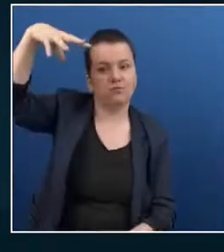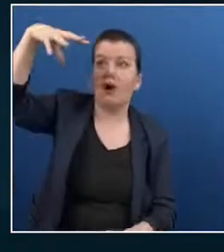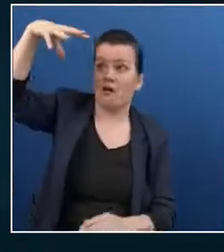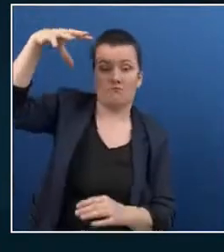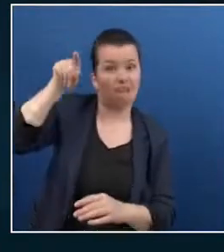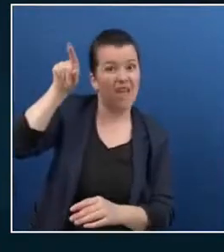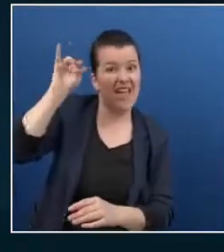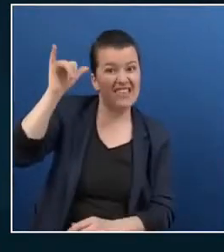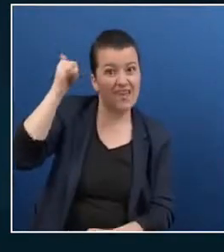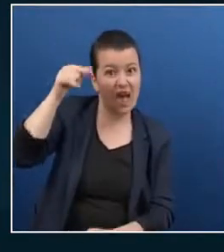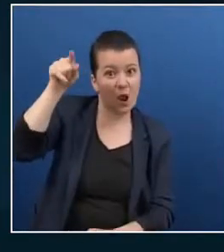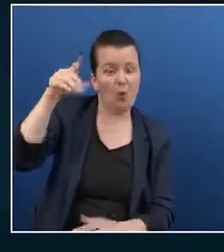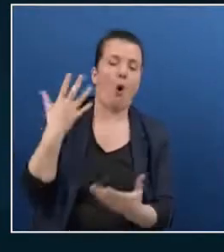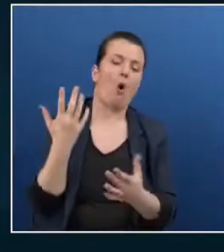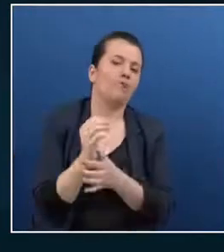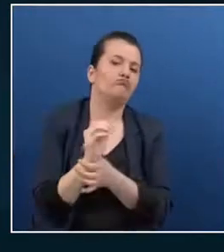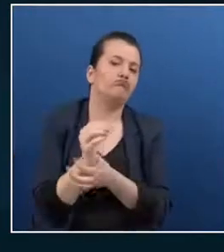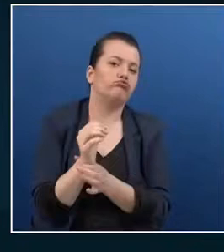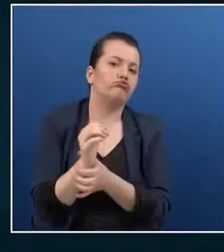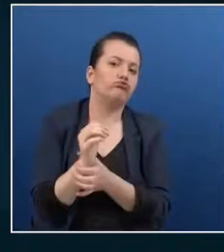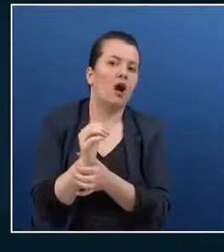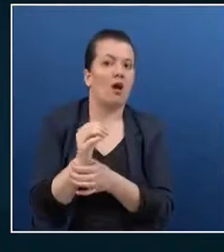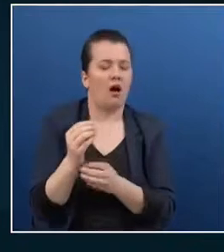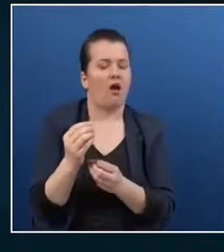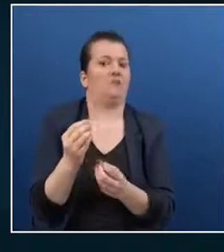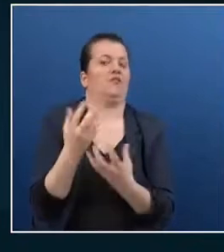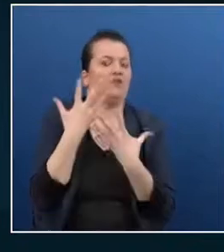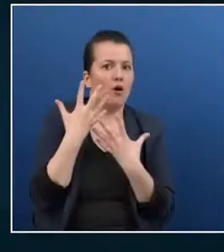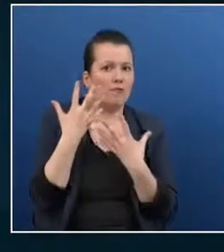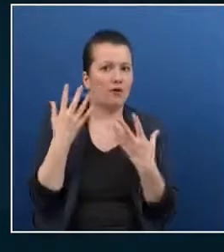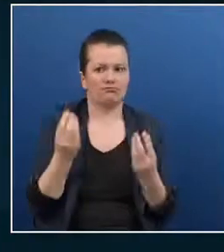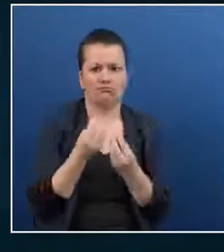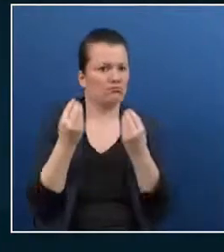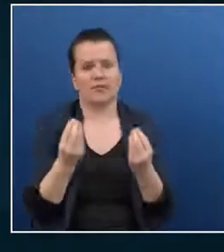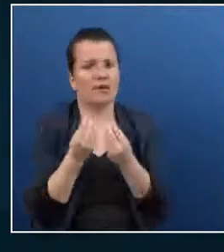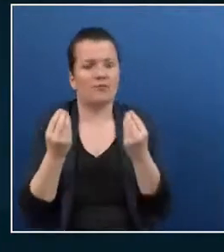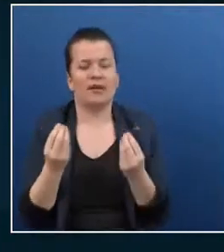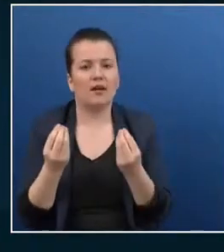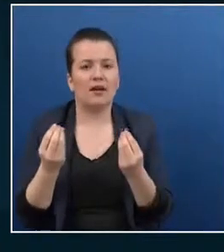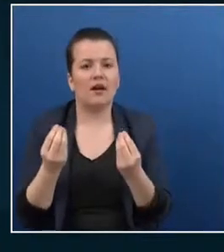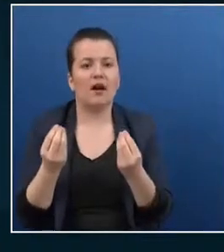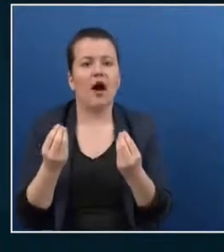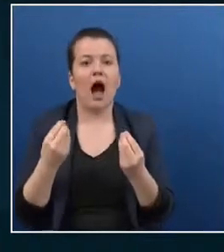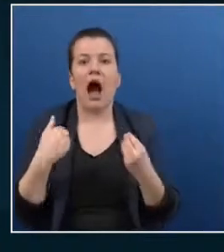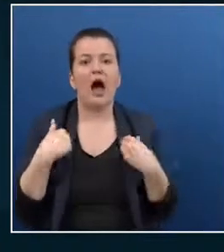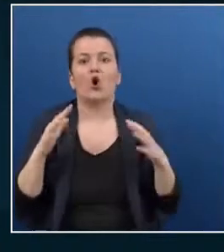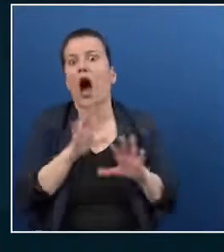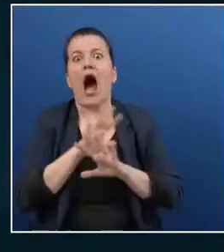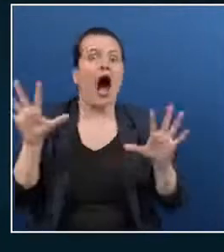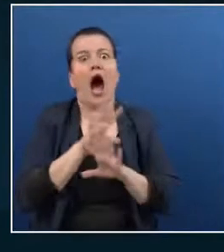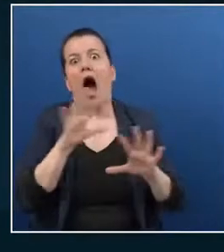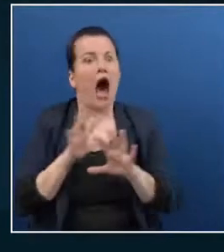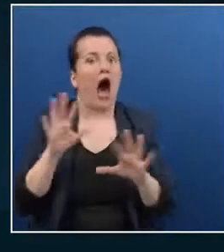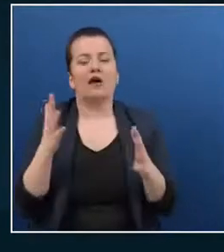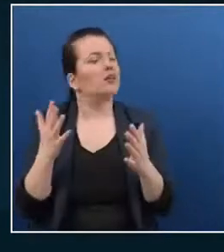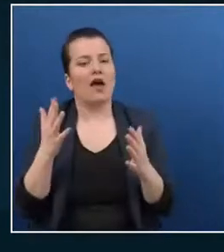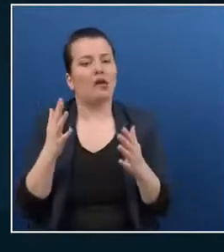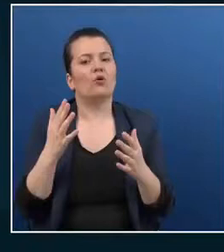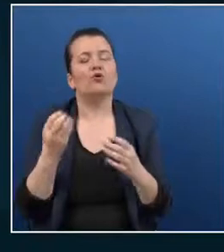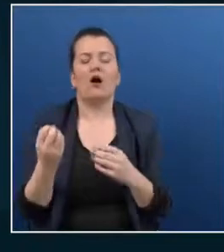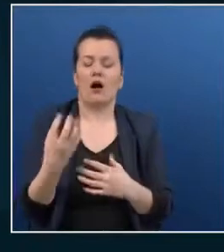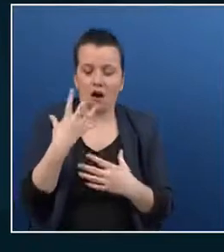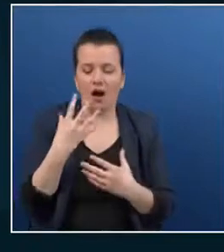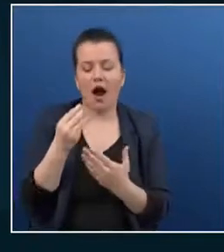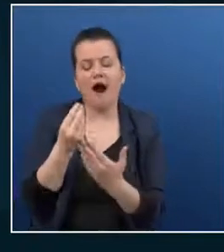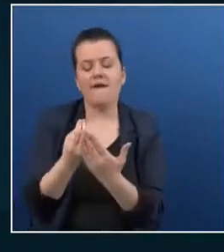bracelet vibrated to let you know that something was happening, that you wouldn't panic. You would know that you were not in